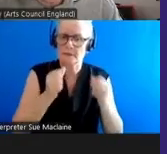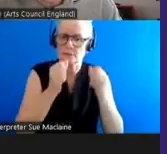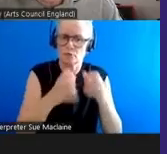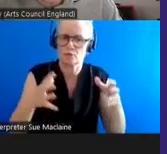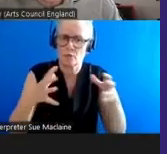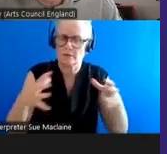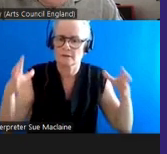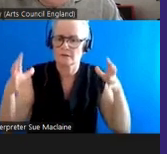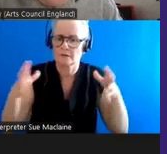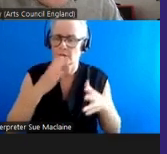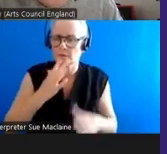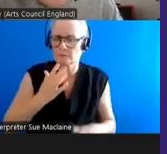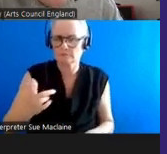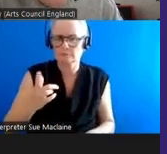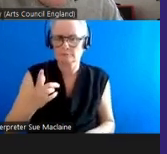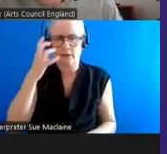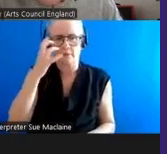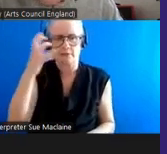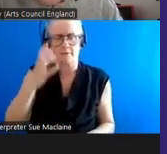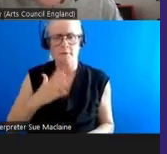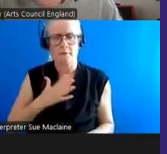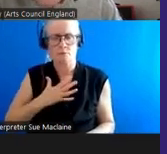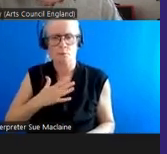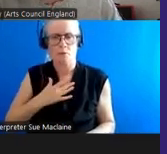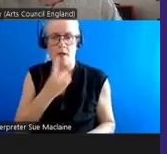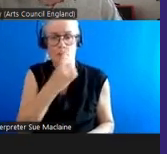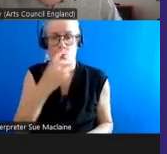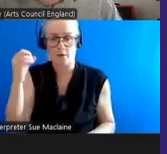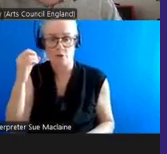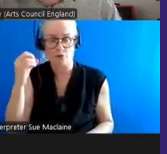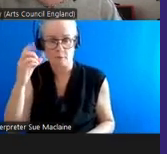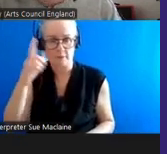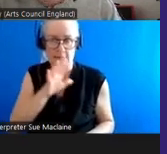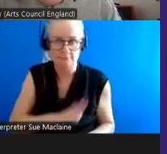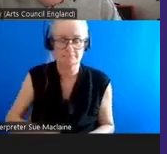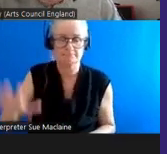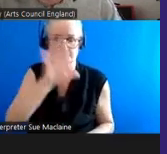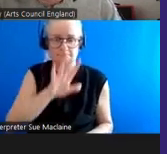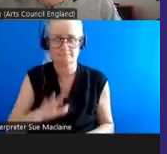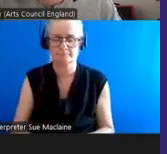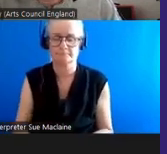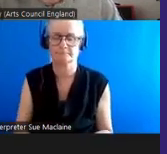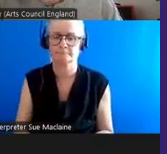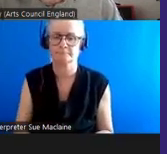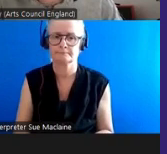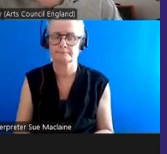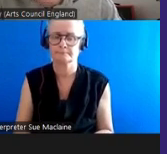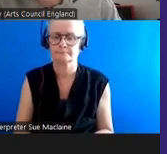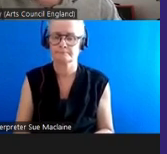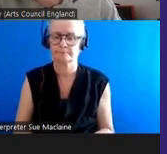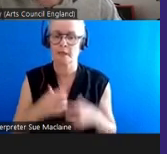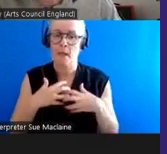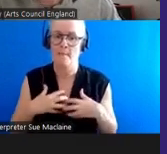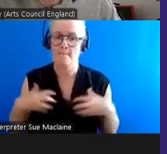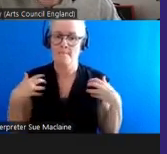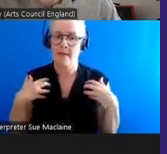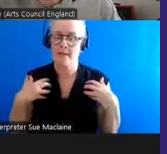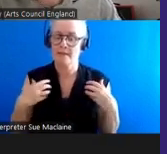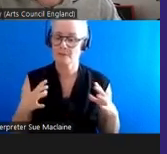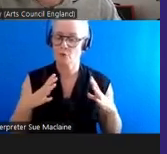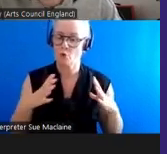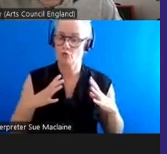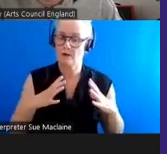coverage across the board. We're also seeing existing mayors. They're setting their priorities,